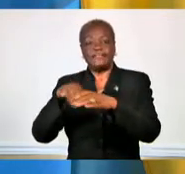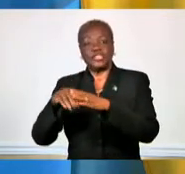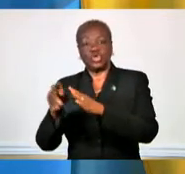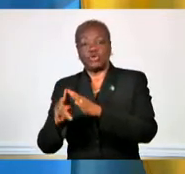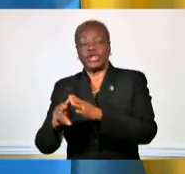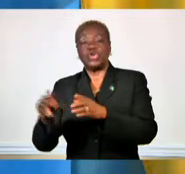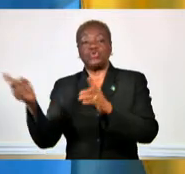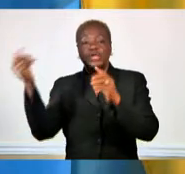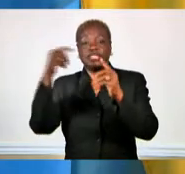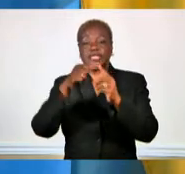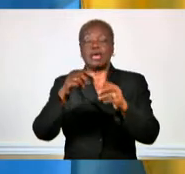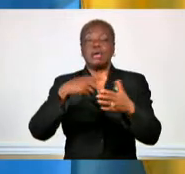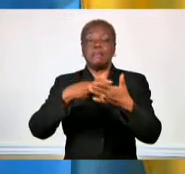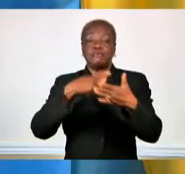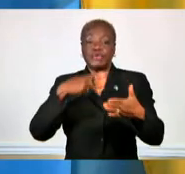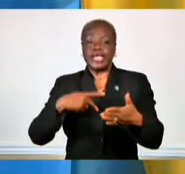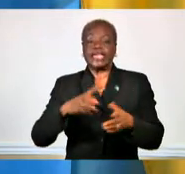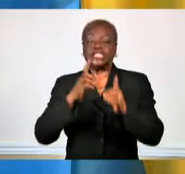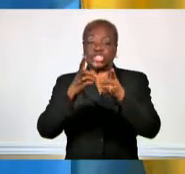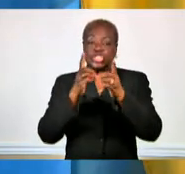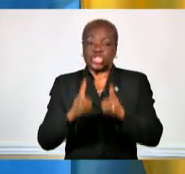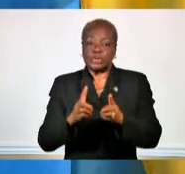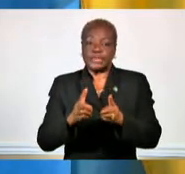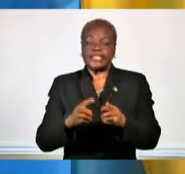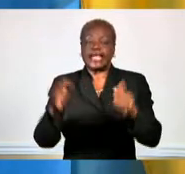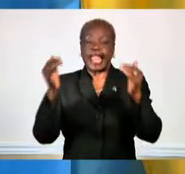a predetermined level.